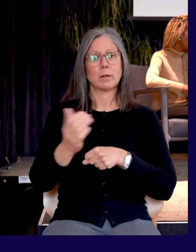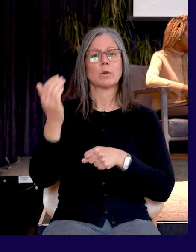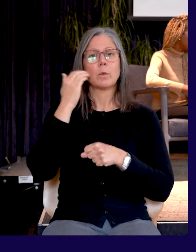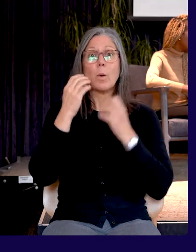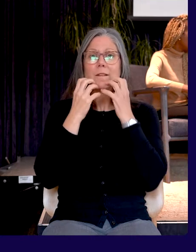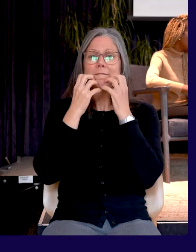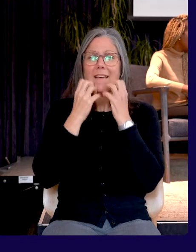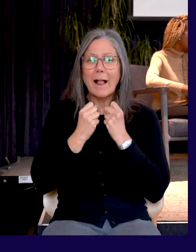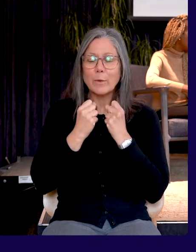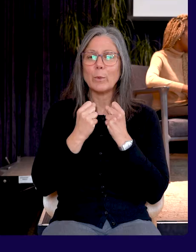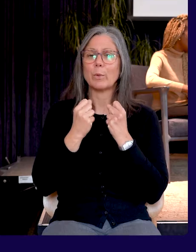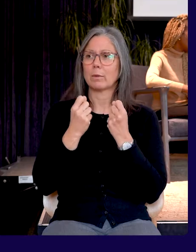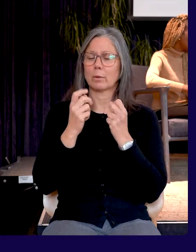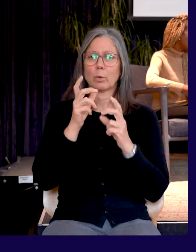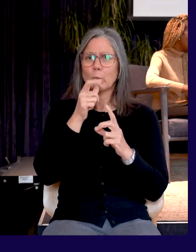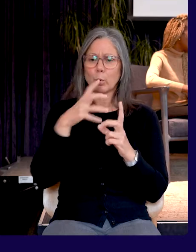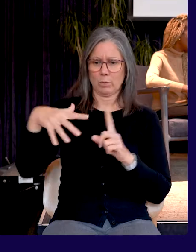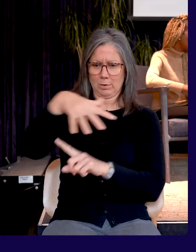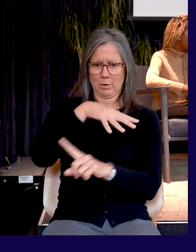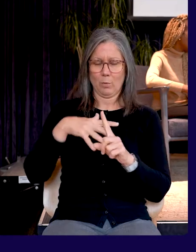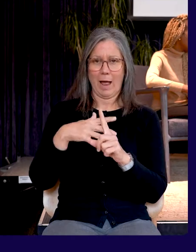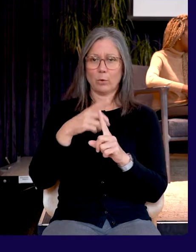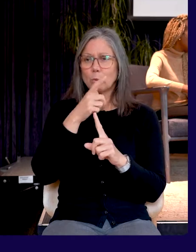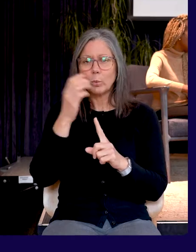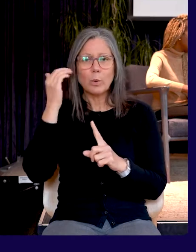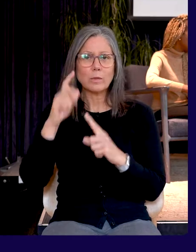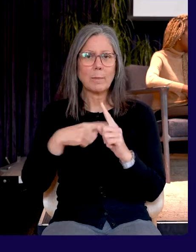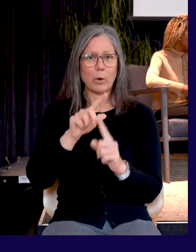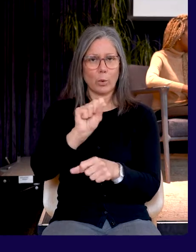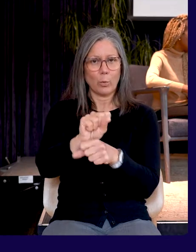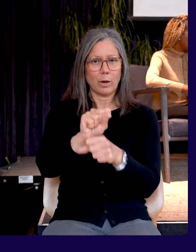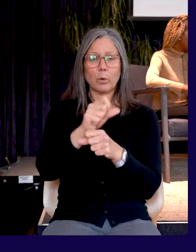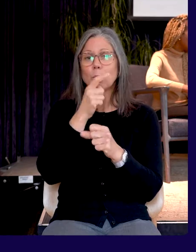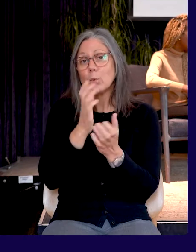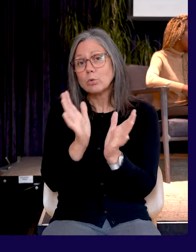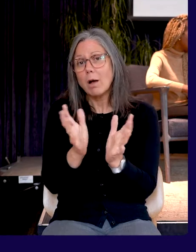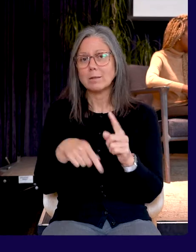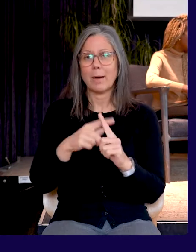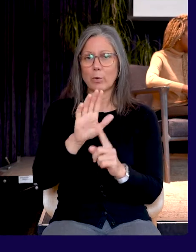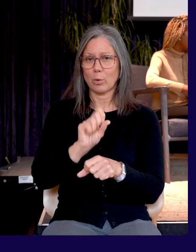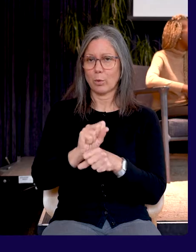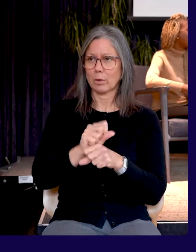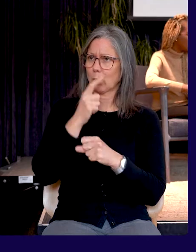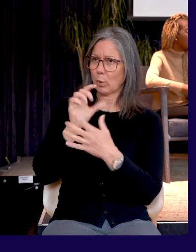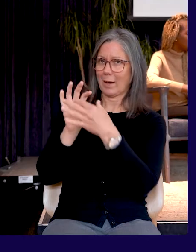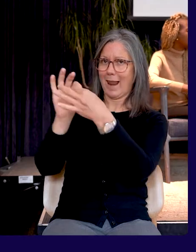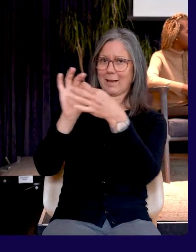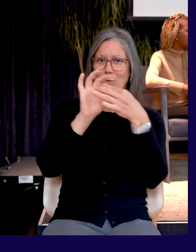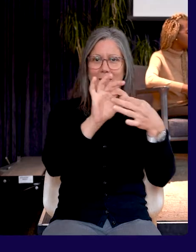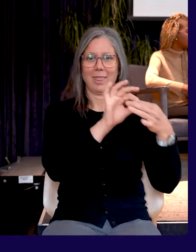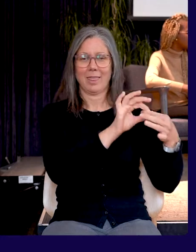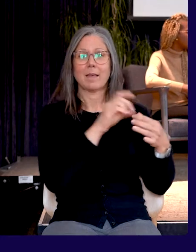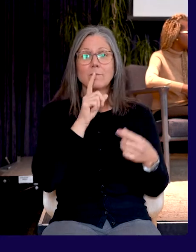the importance of who you surround yourself with, who knows about your work, who's talking about your work, who you're connected and related to in order